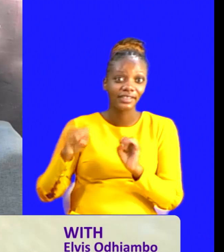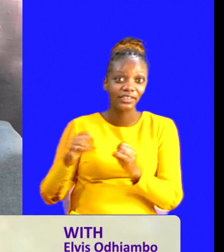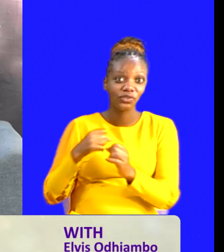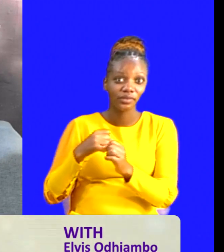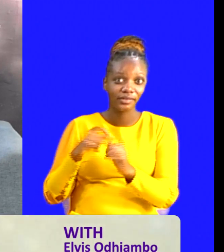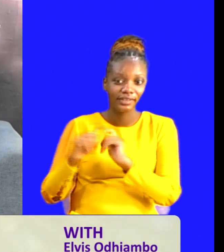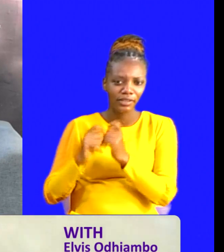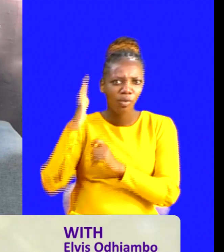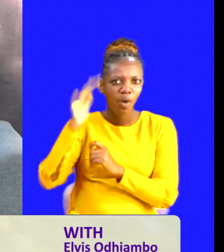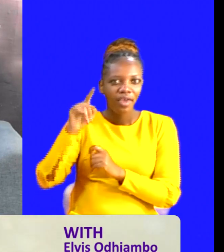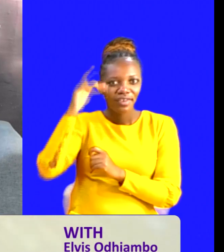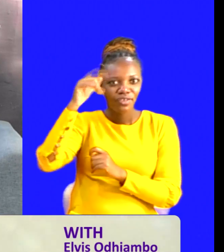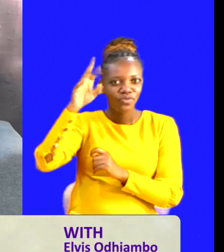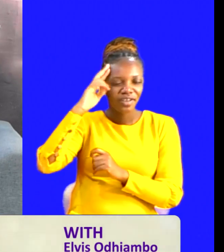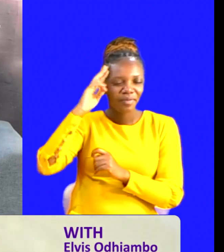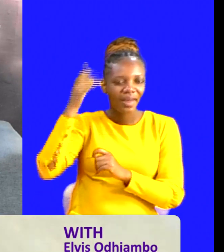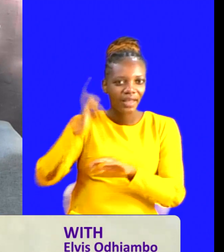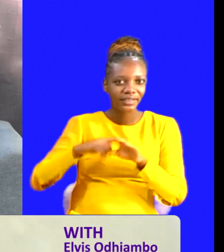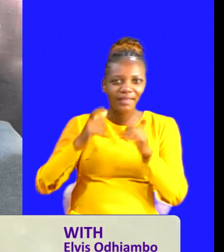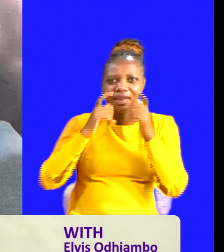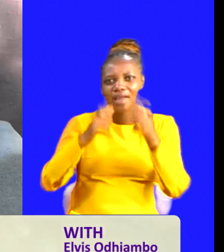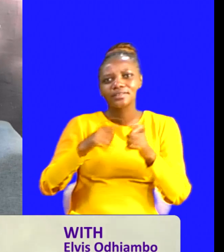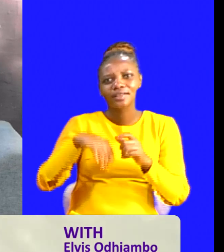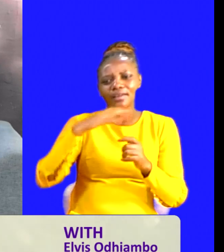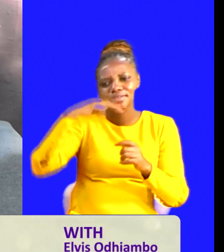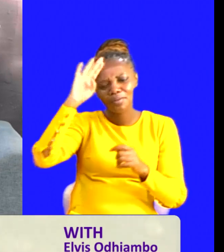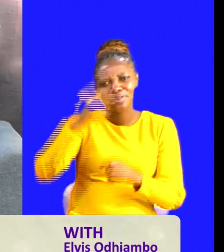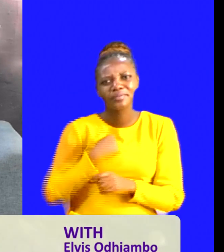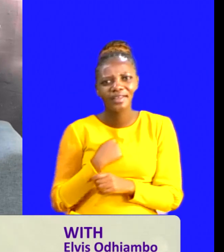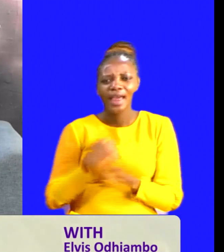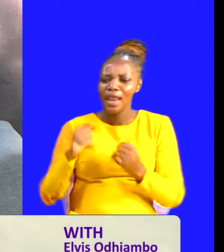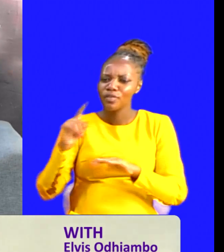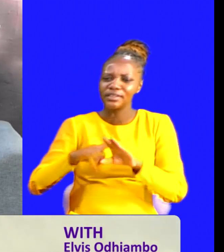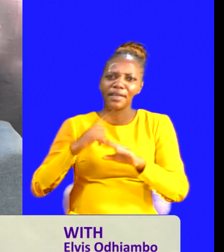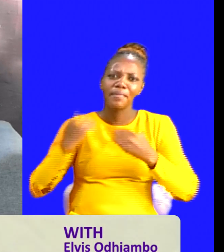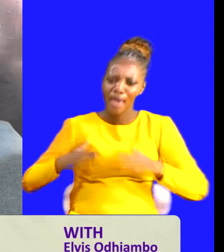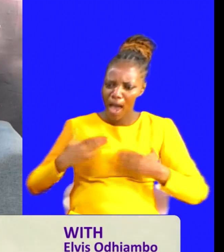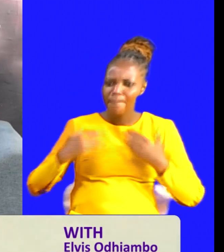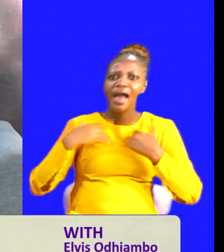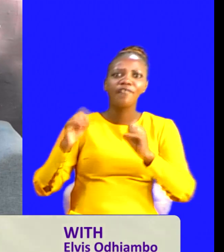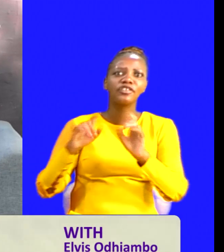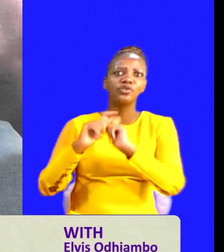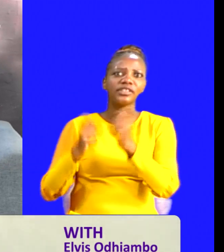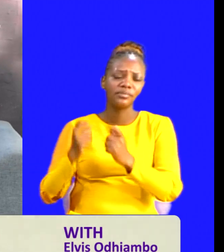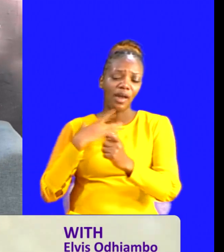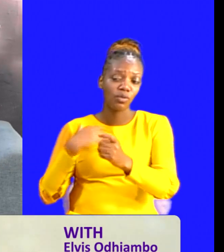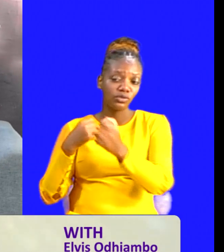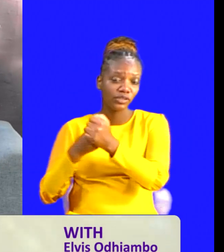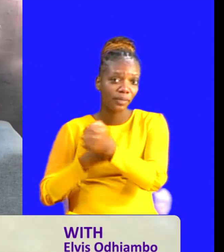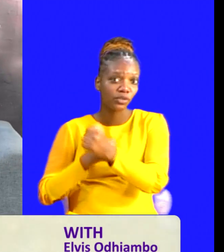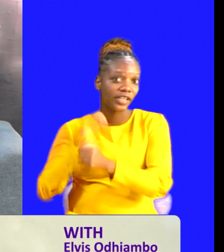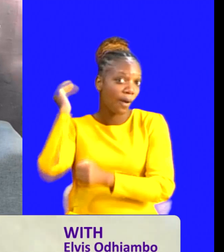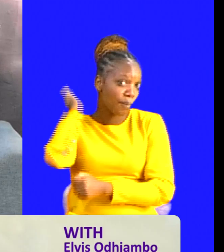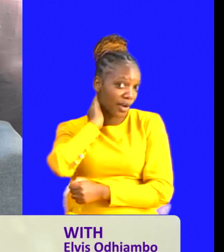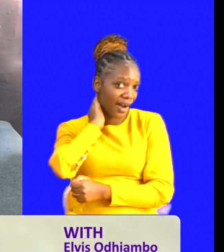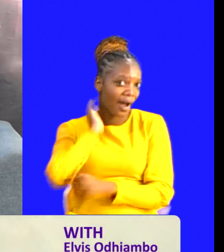by Tusker, and you know that very well. I was happy this time round. I have a new team that is to support, that is Muranga Seal, because